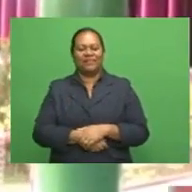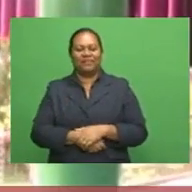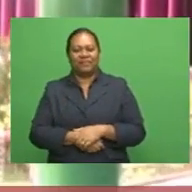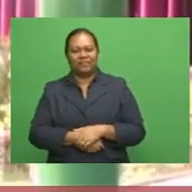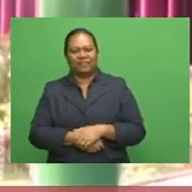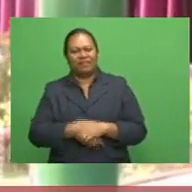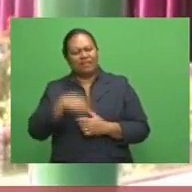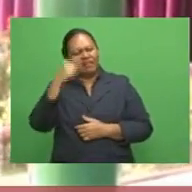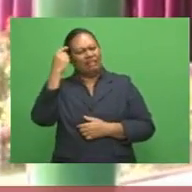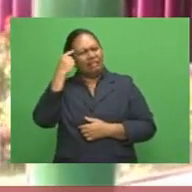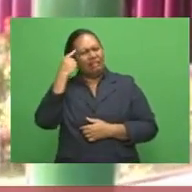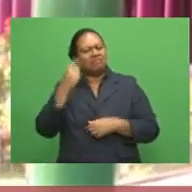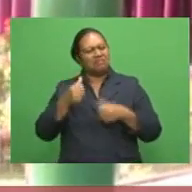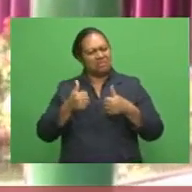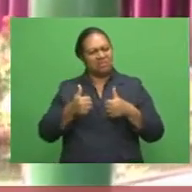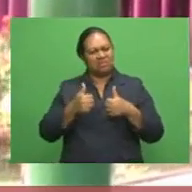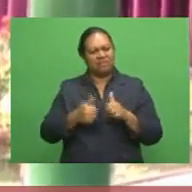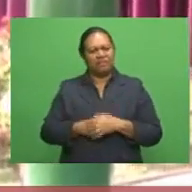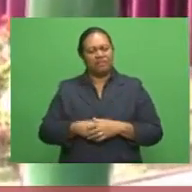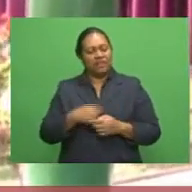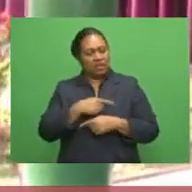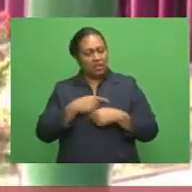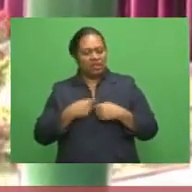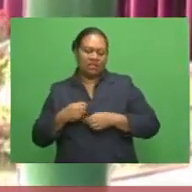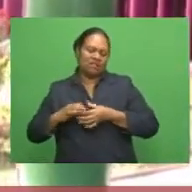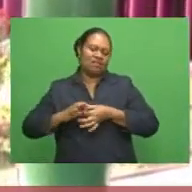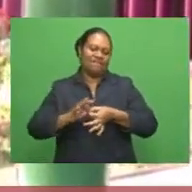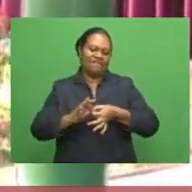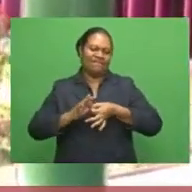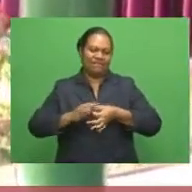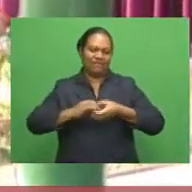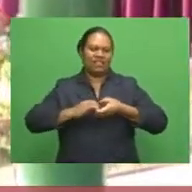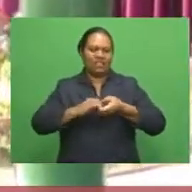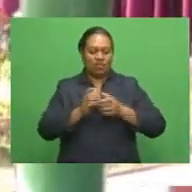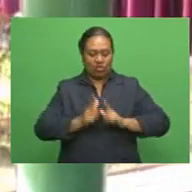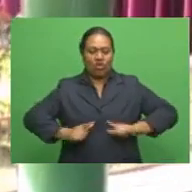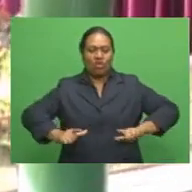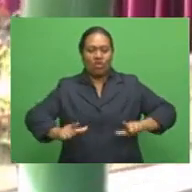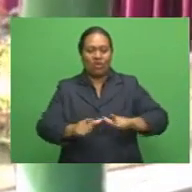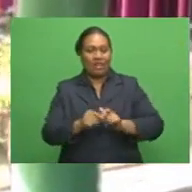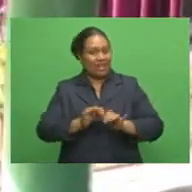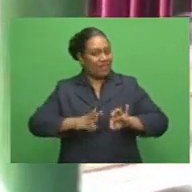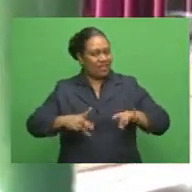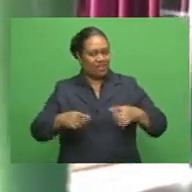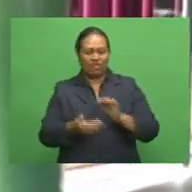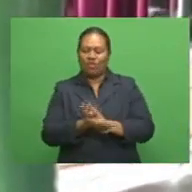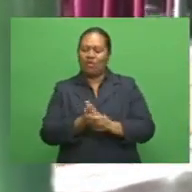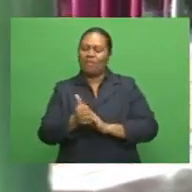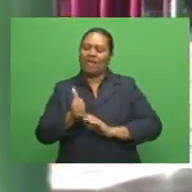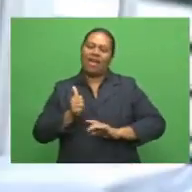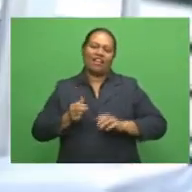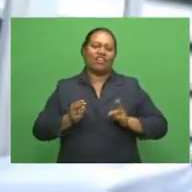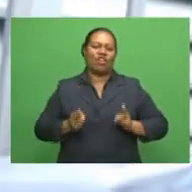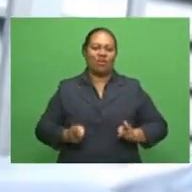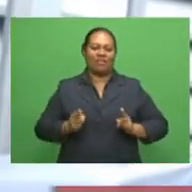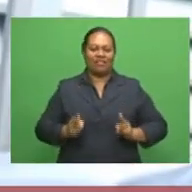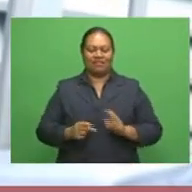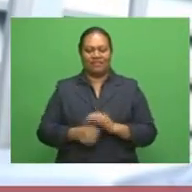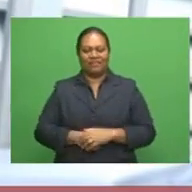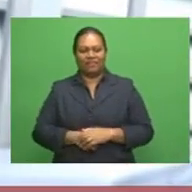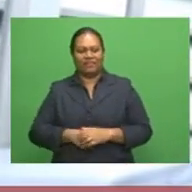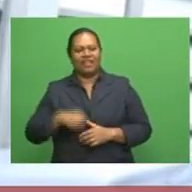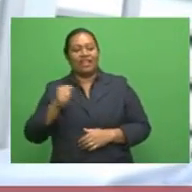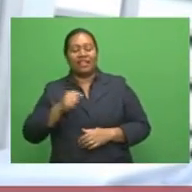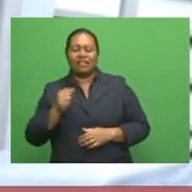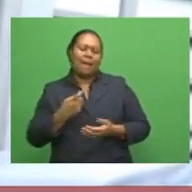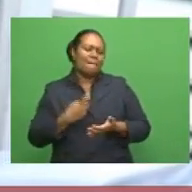I think it would be good, and we should just work together as locals so everything can go back to the way it was. I think that the money